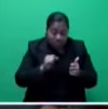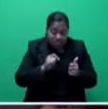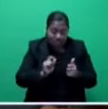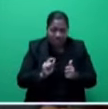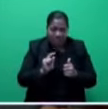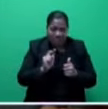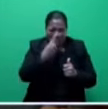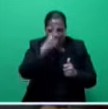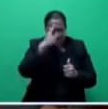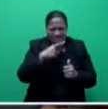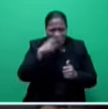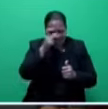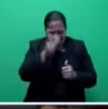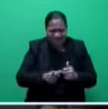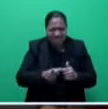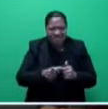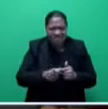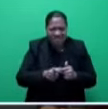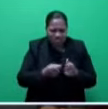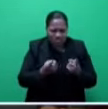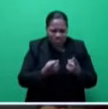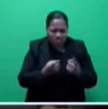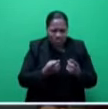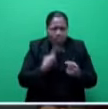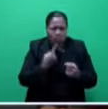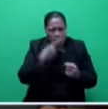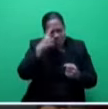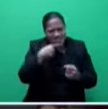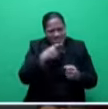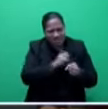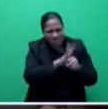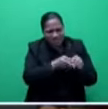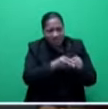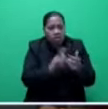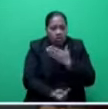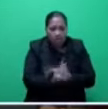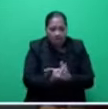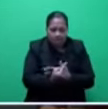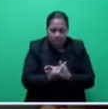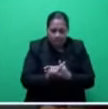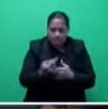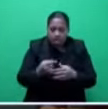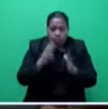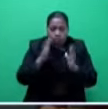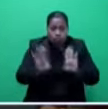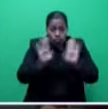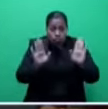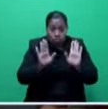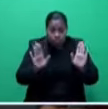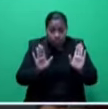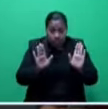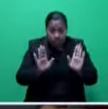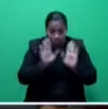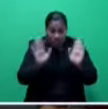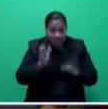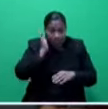we announced the closure of all schools Fiji-wide, bringing the Term 1 school holiday forward from 23rd March to 3rd of